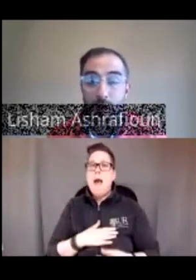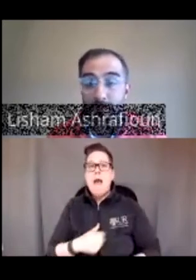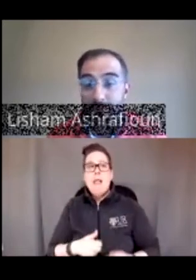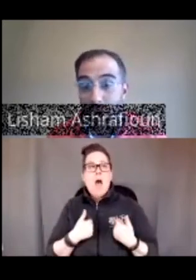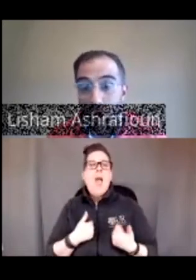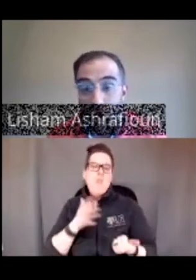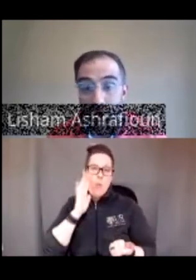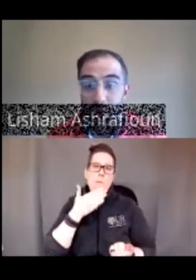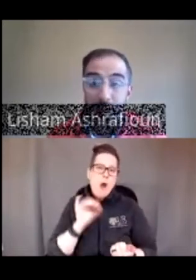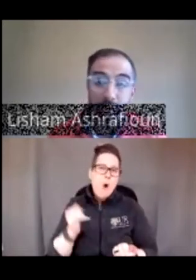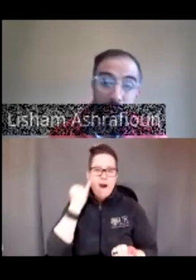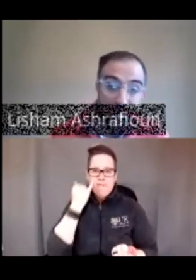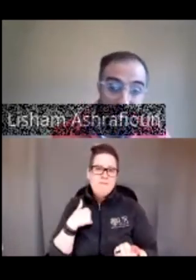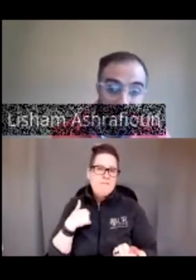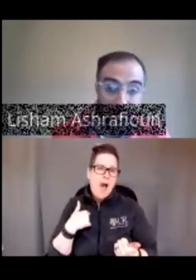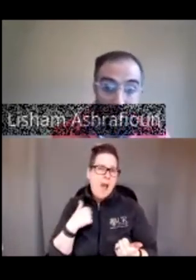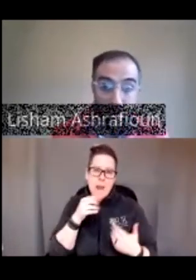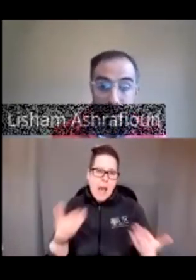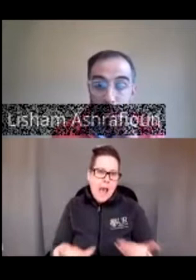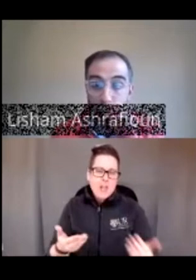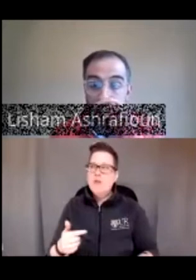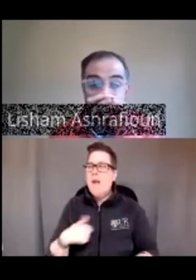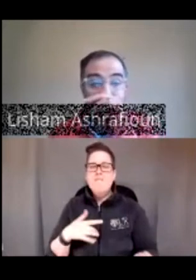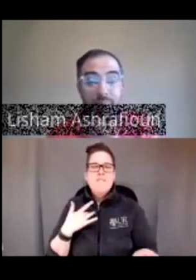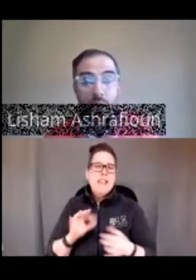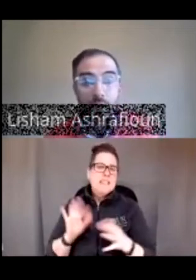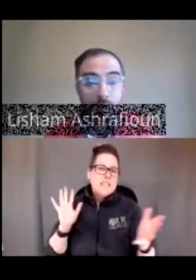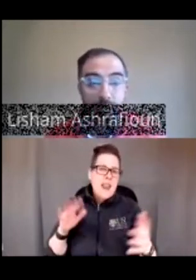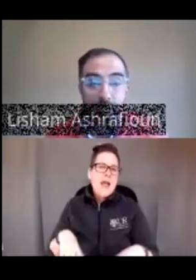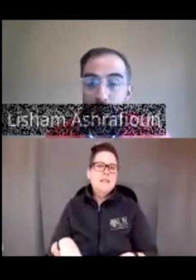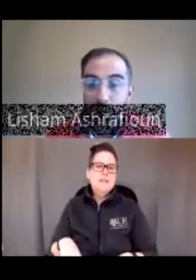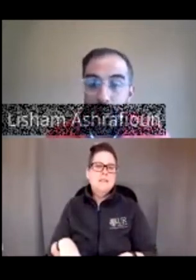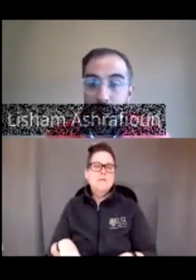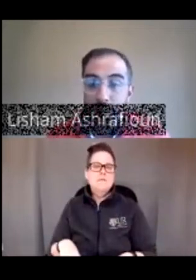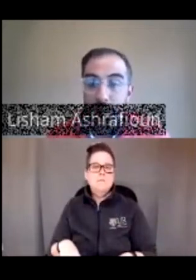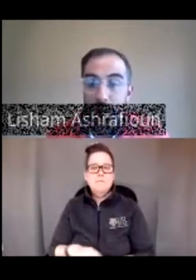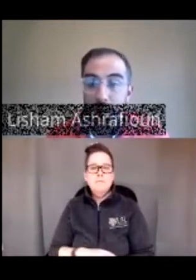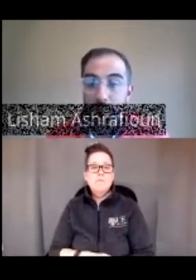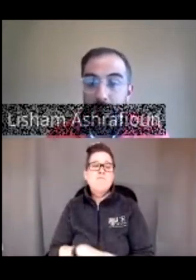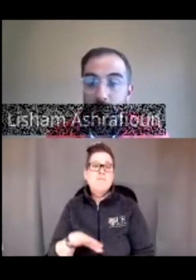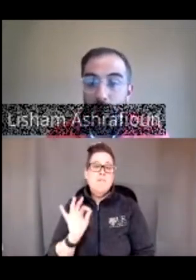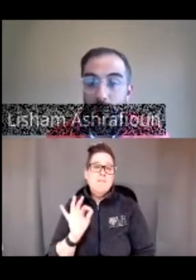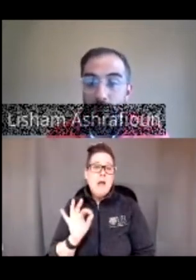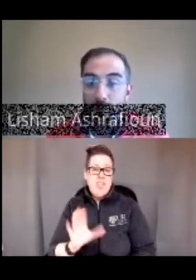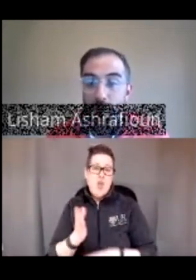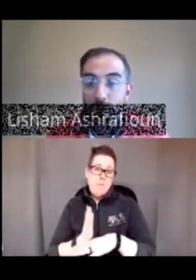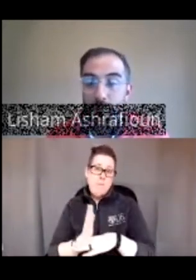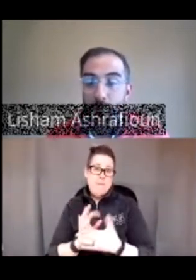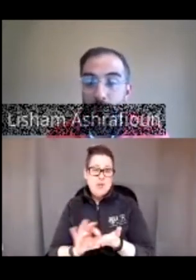better off if I were gone, or I feel disconnected from other people. And we found a mean score